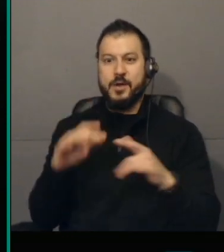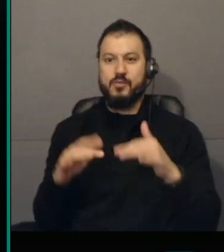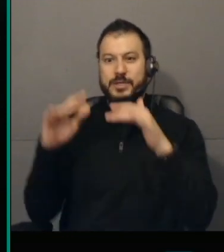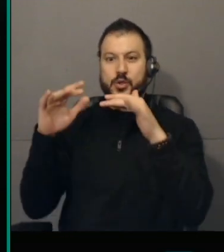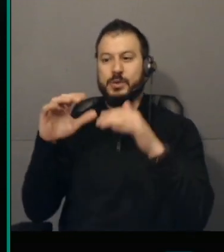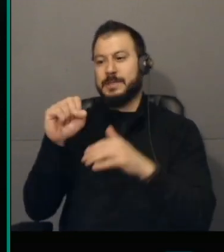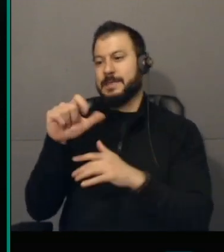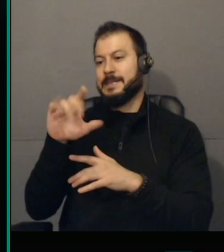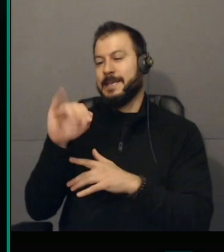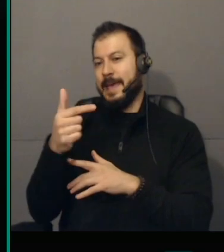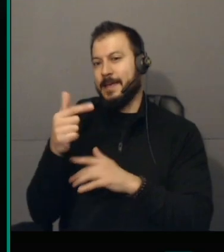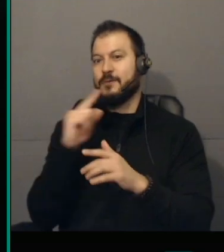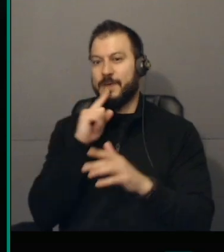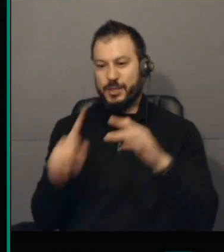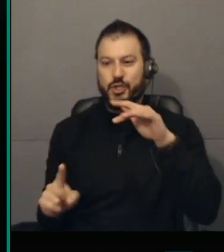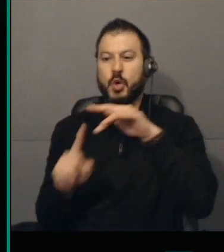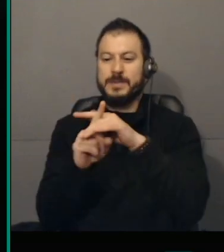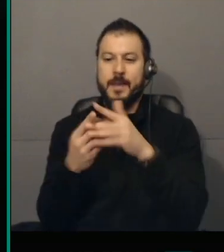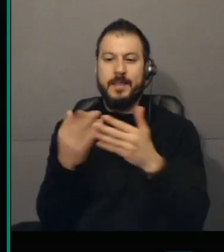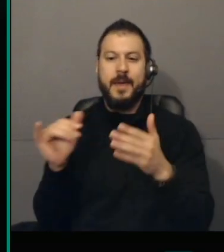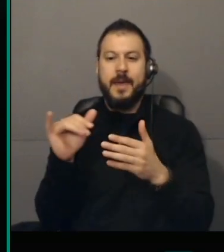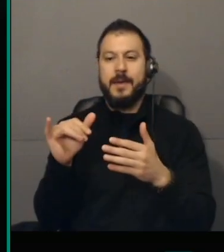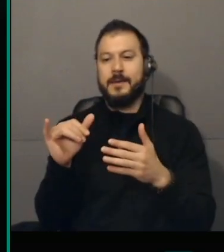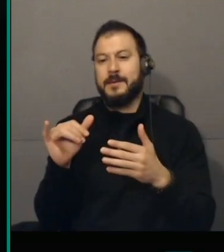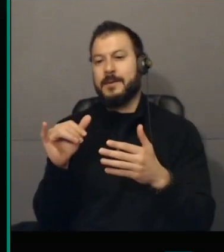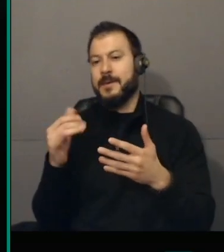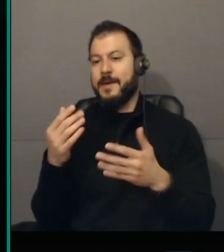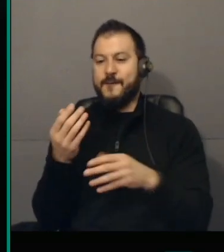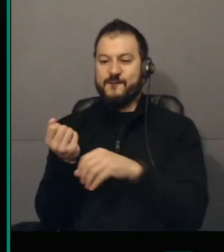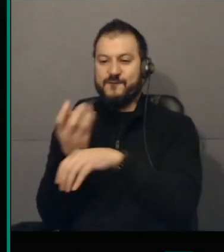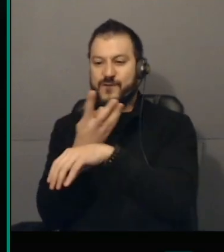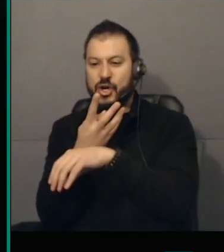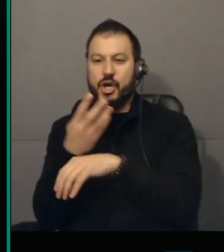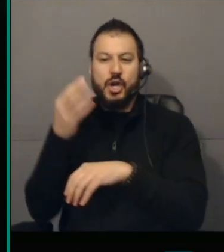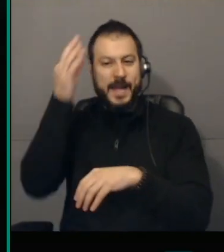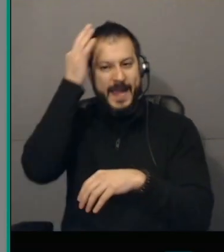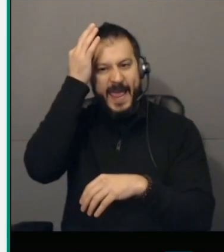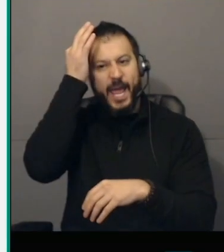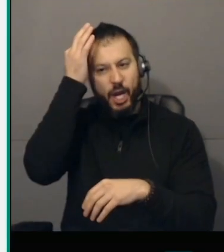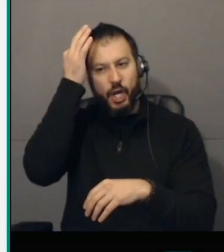scaling. And that really shows up with things like alpha masked fur and hair.